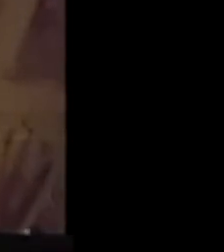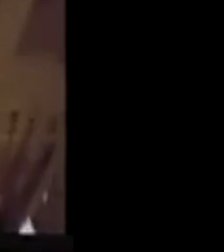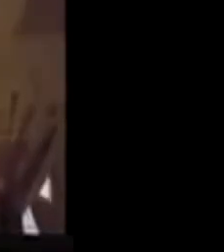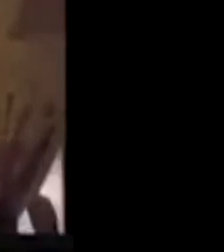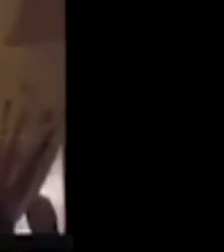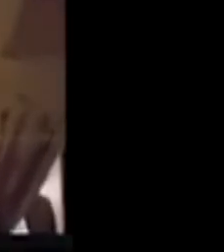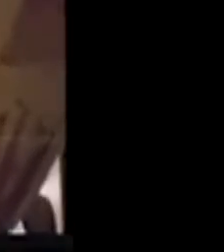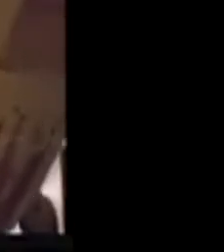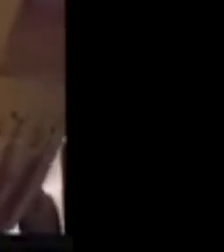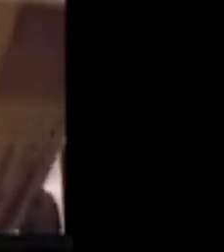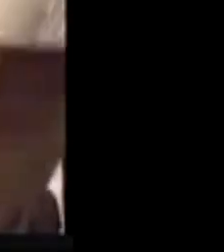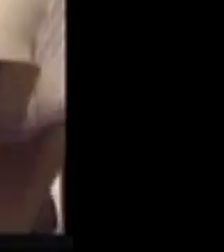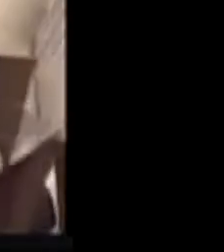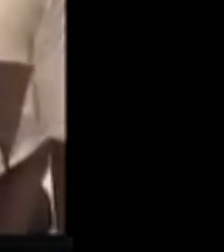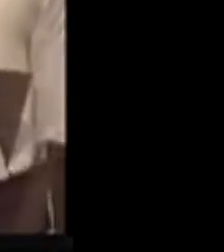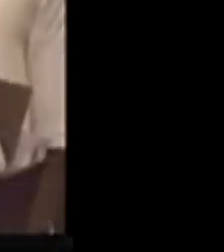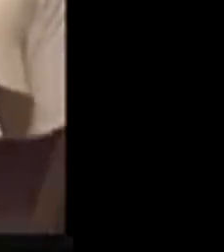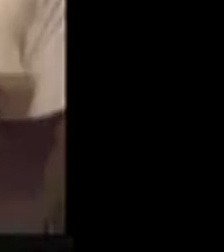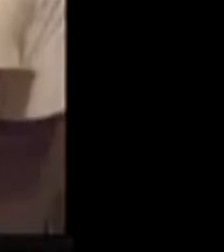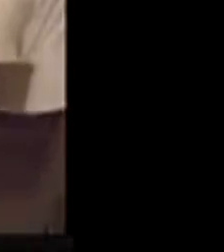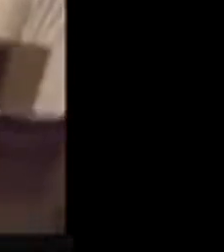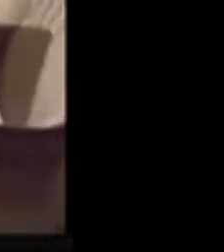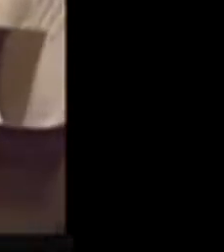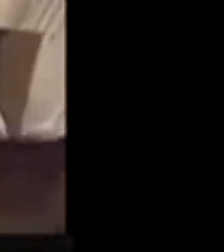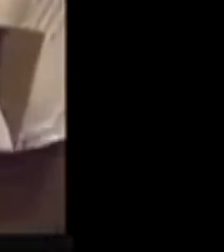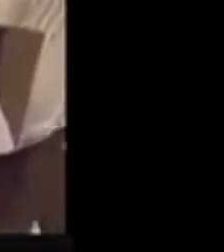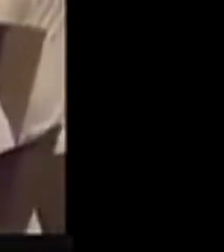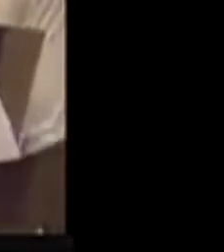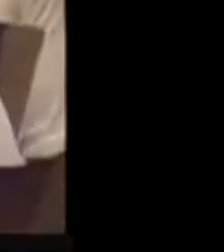solid, even through the